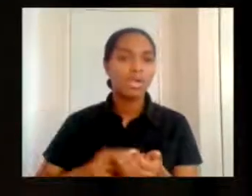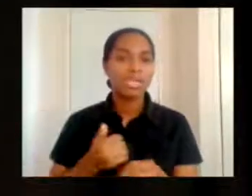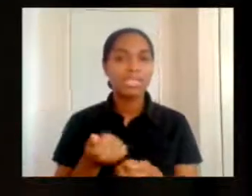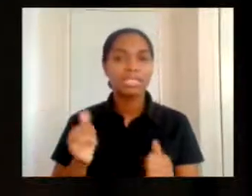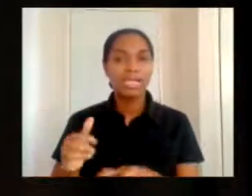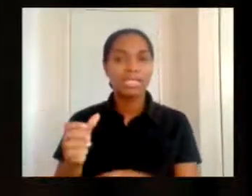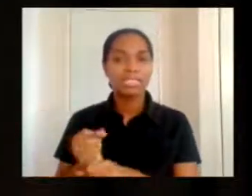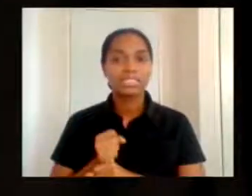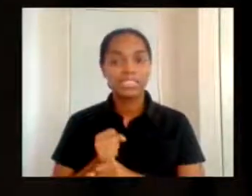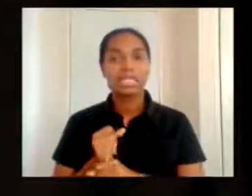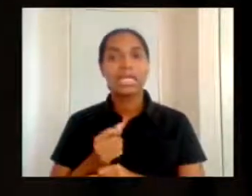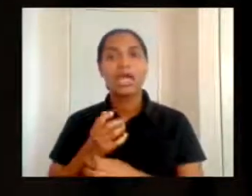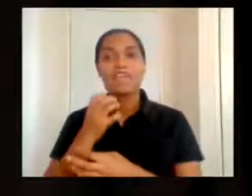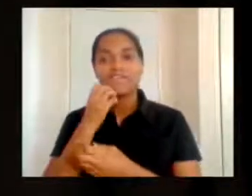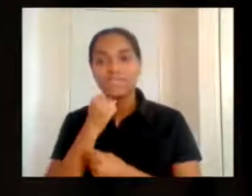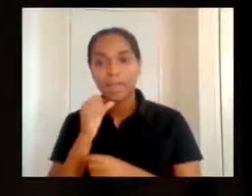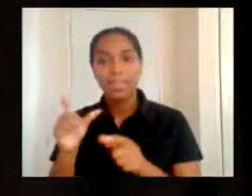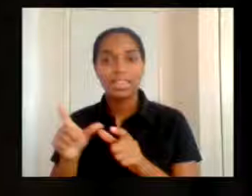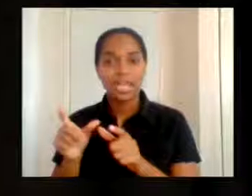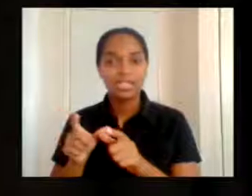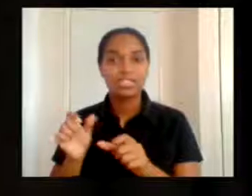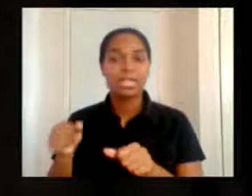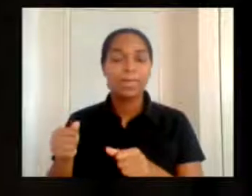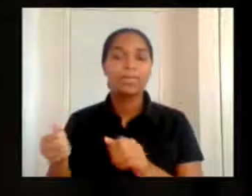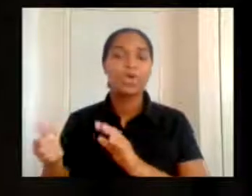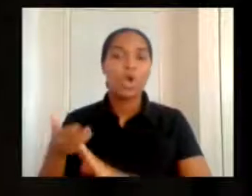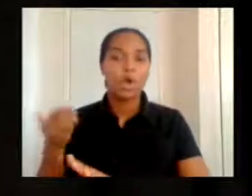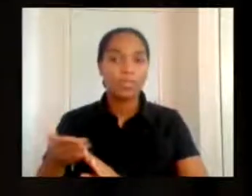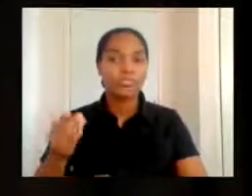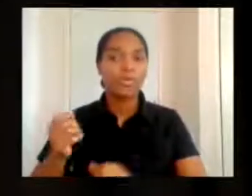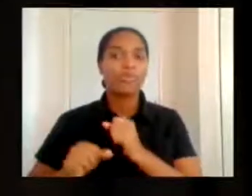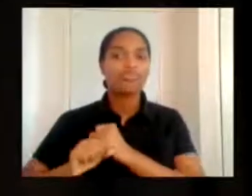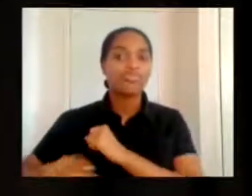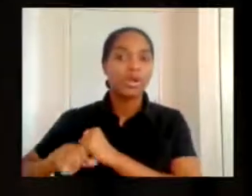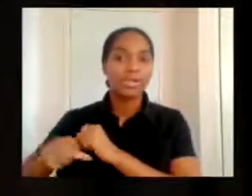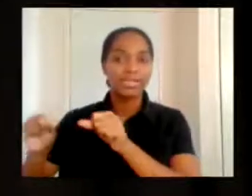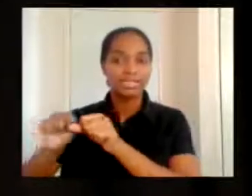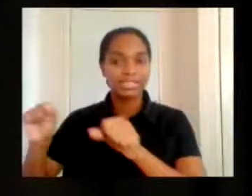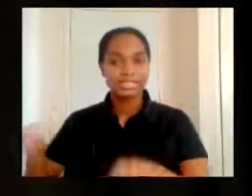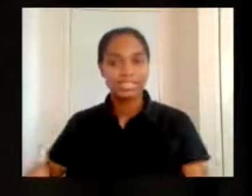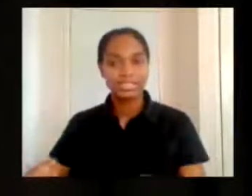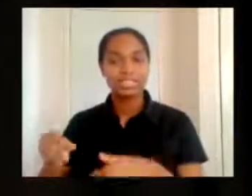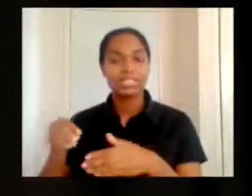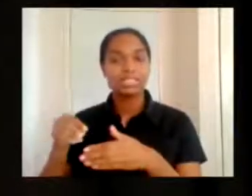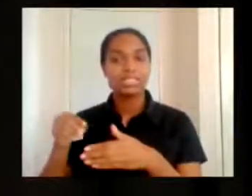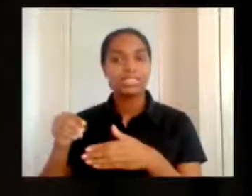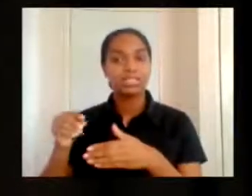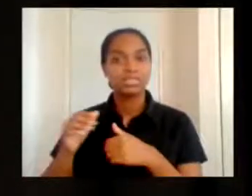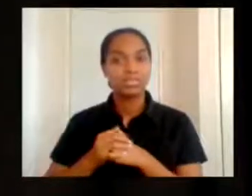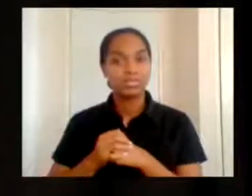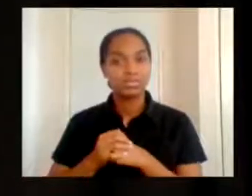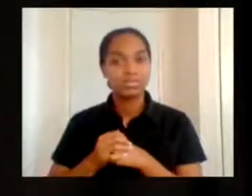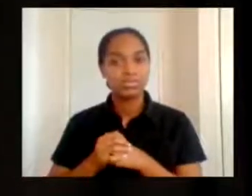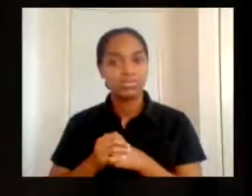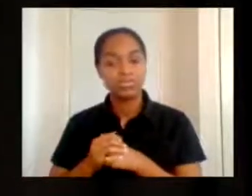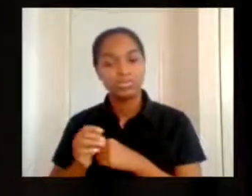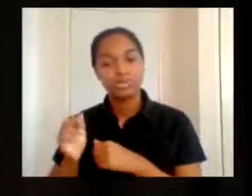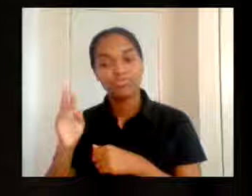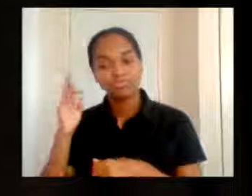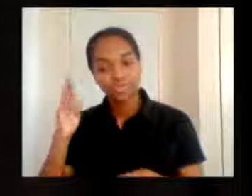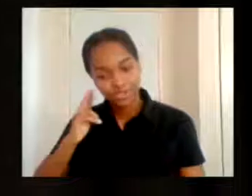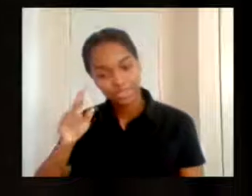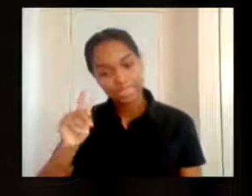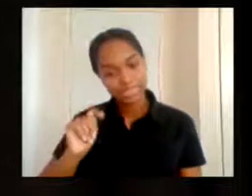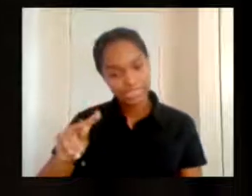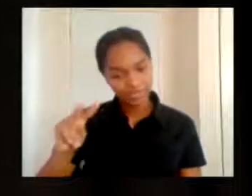valuable license to operate and broadcast station using public airwaves, each radio and television